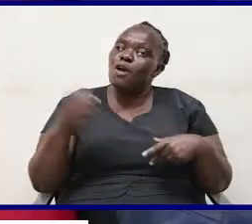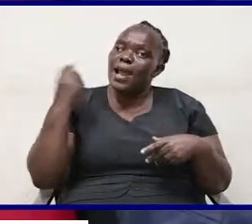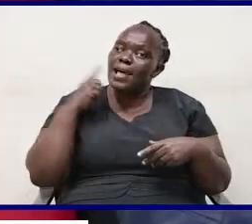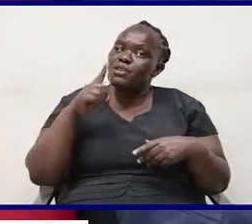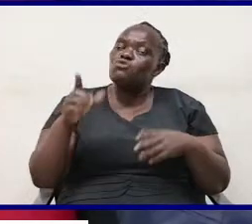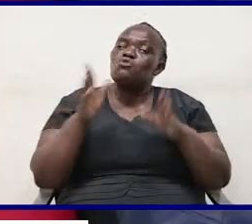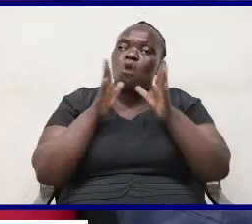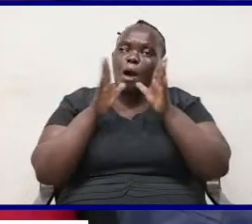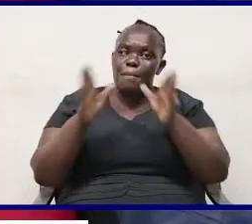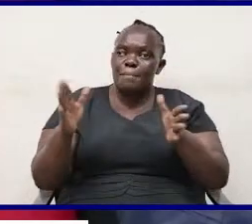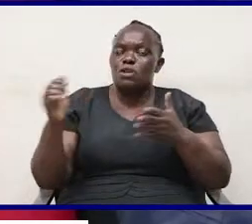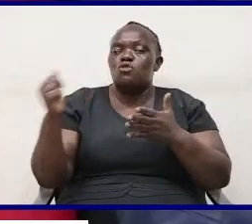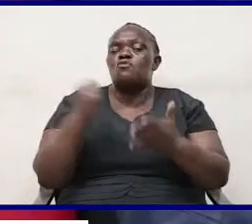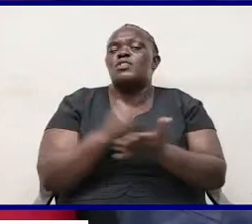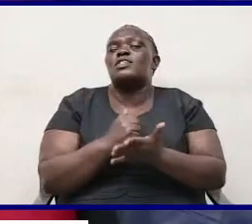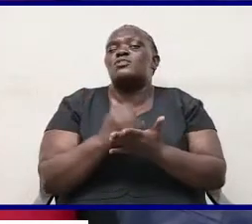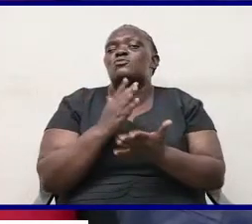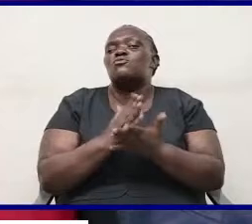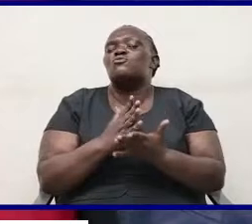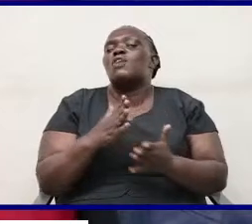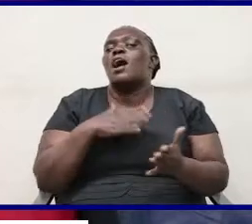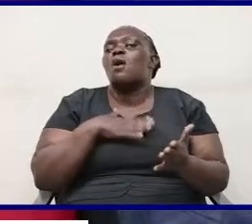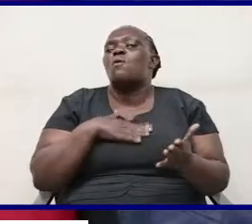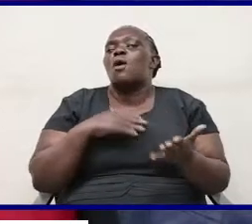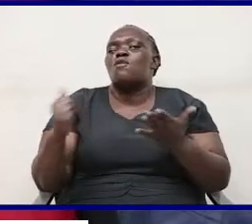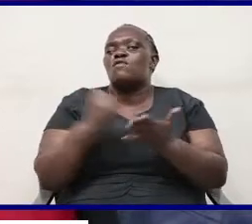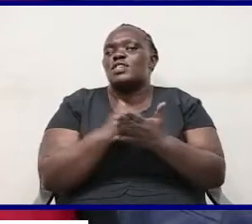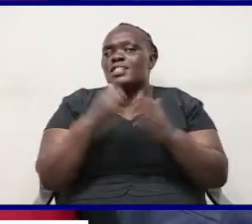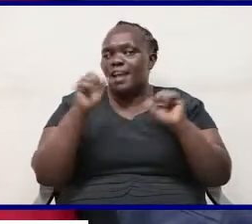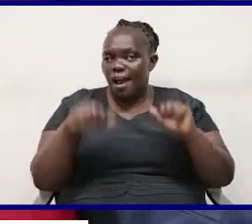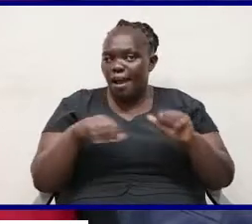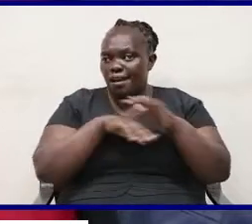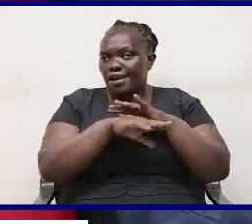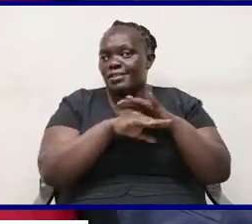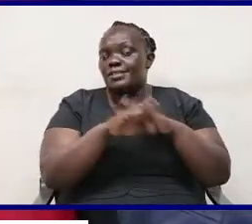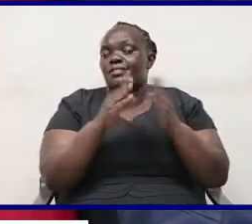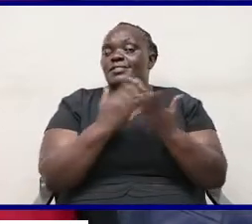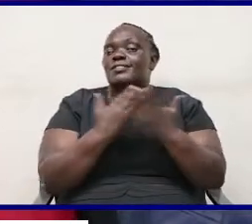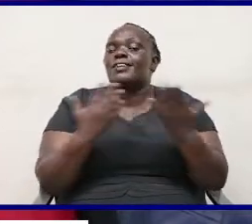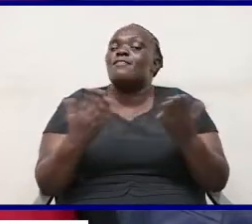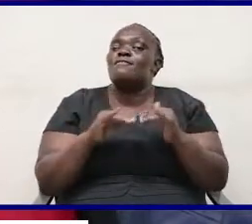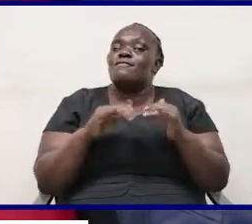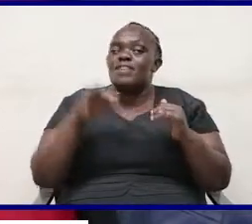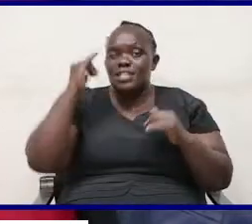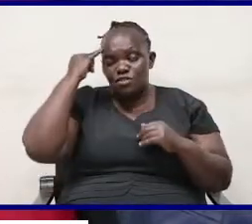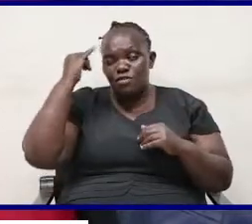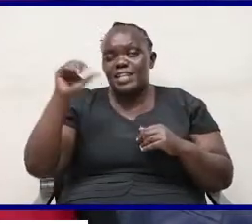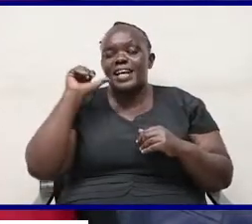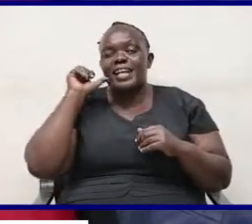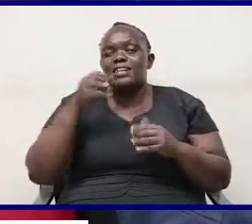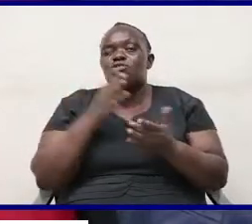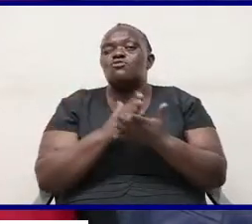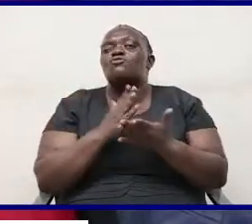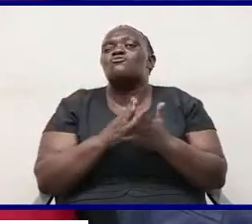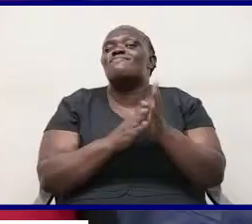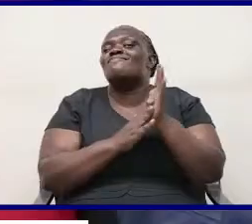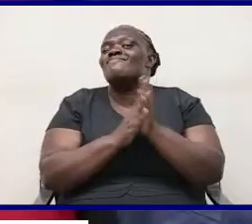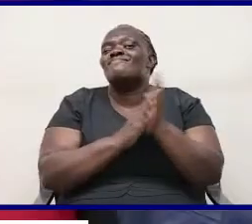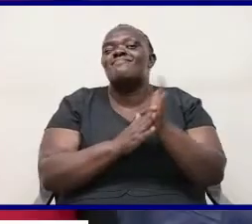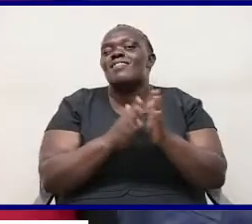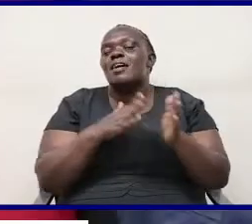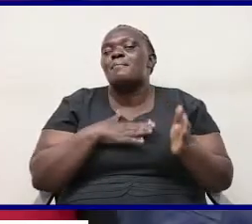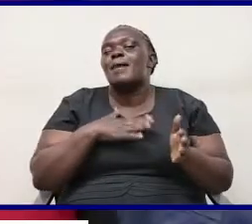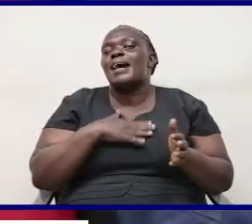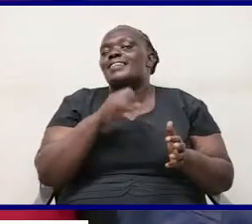this is a public office, it is their office and they can access it. And that was something so innovative and nice that really excited my